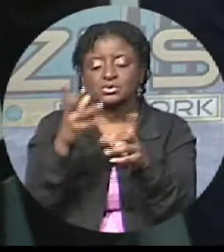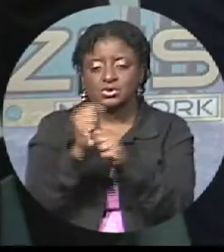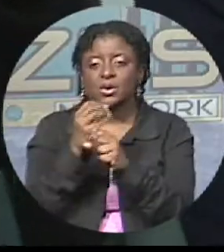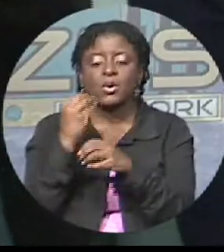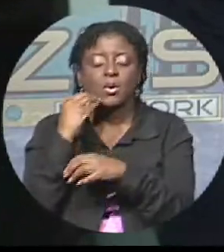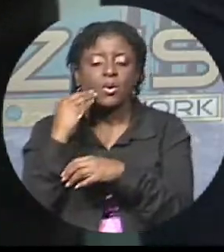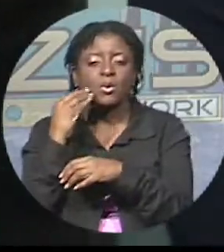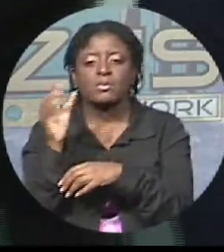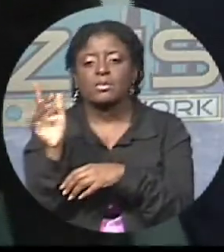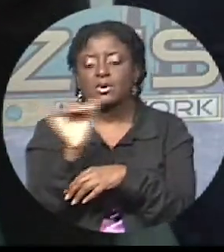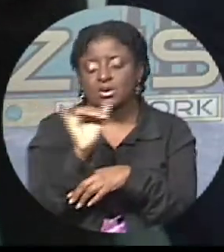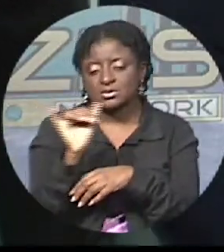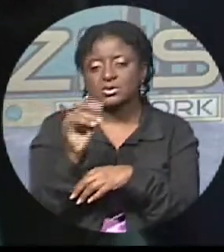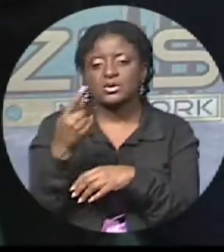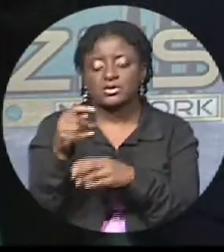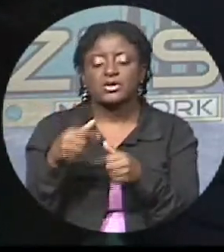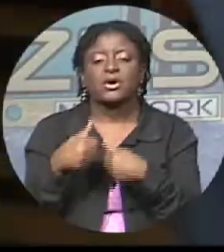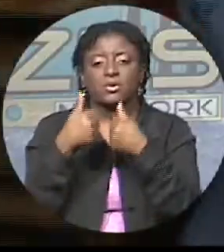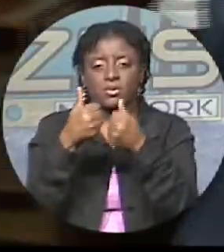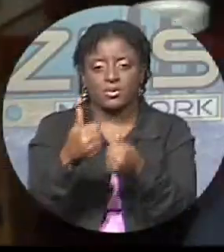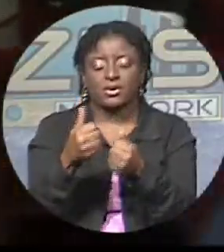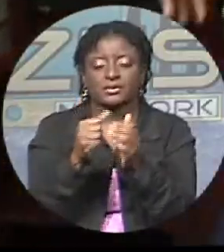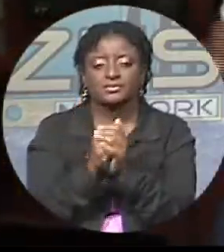executive managers and fellow staff members.